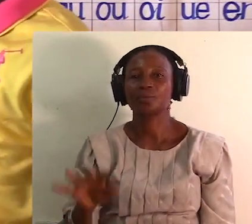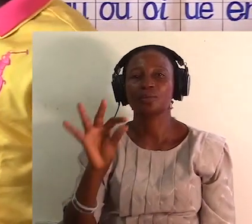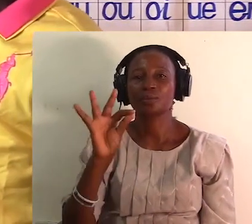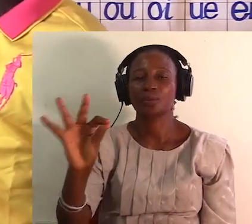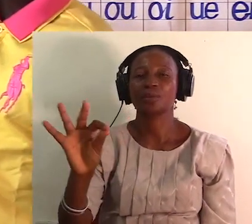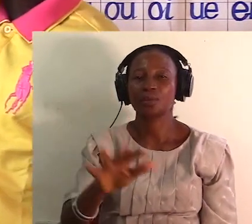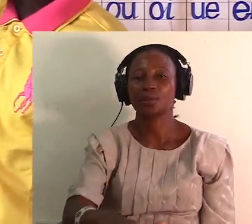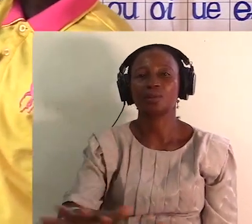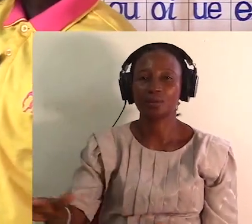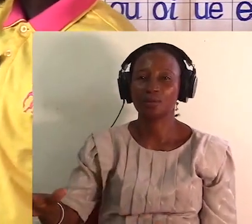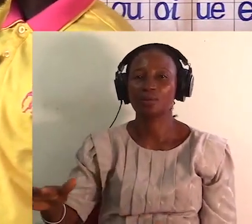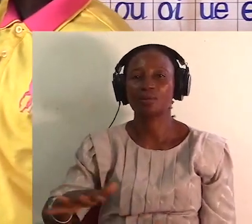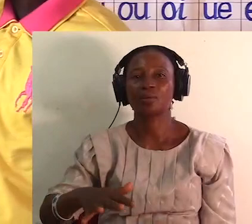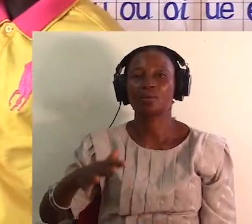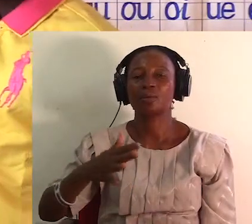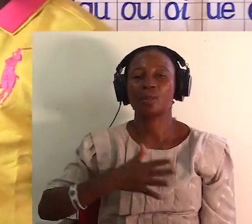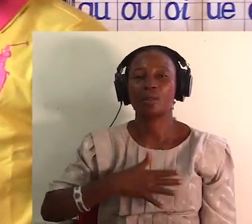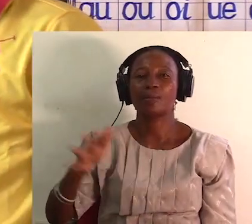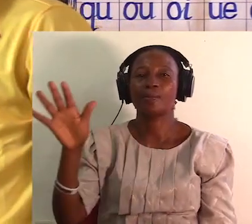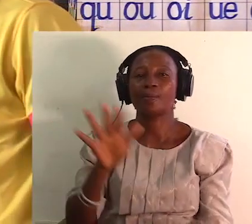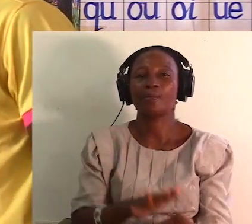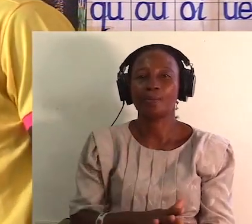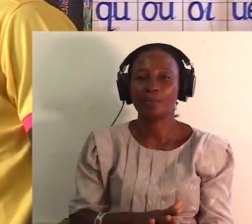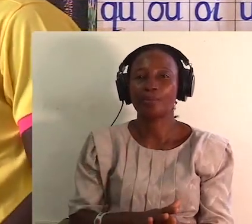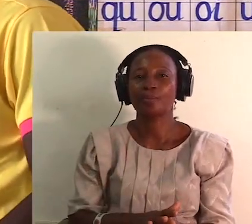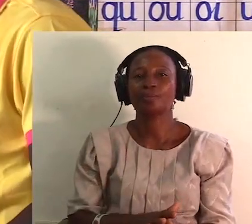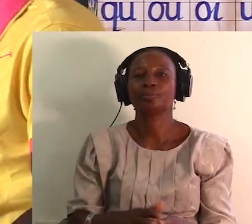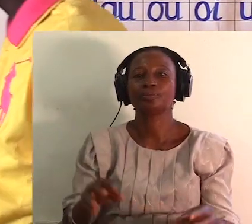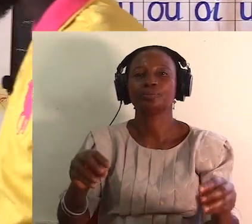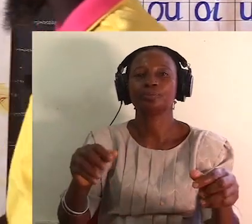The children are on the beach.